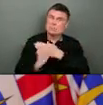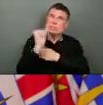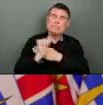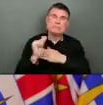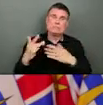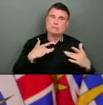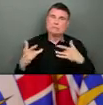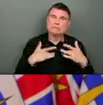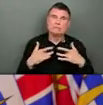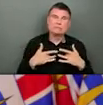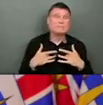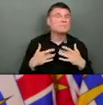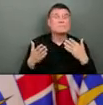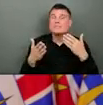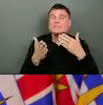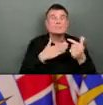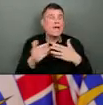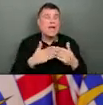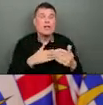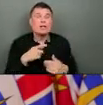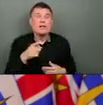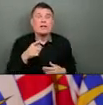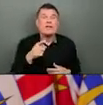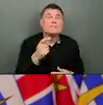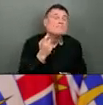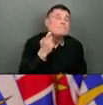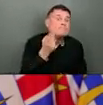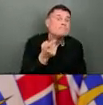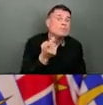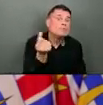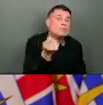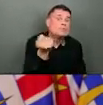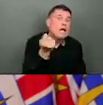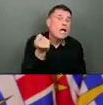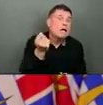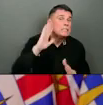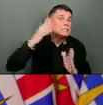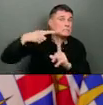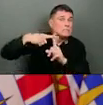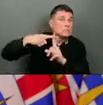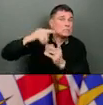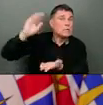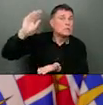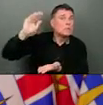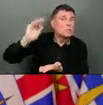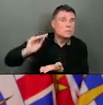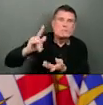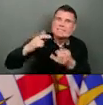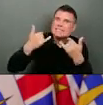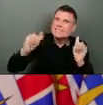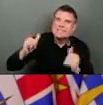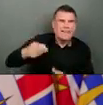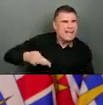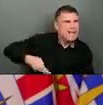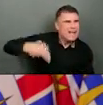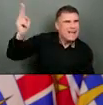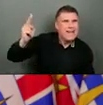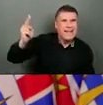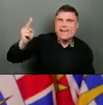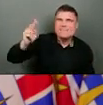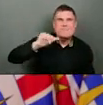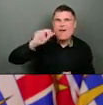even when temperatures come down, hopefully on Tuesday and Wednesday this week, they will still be high and people will still be affected by